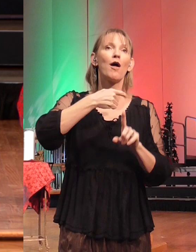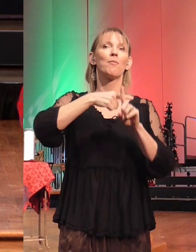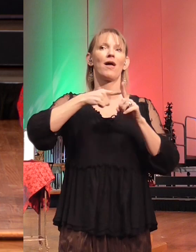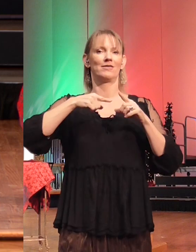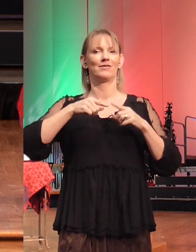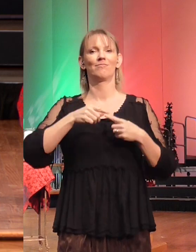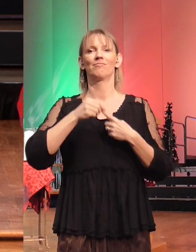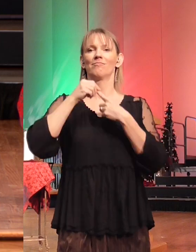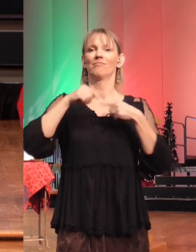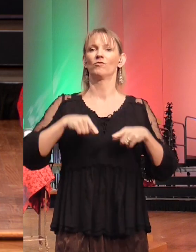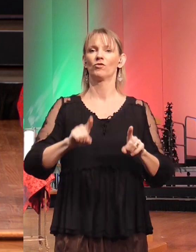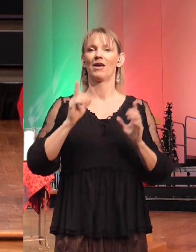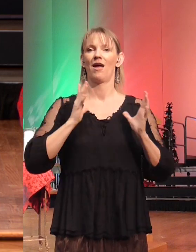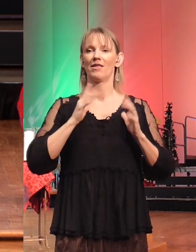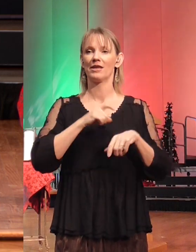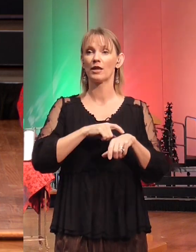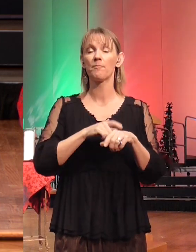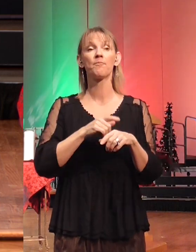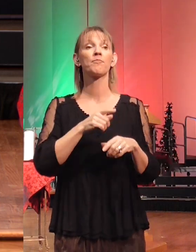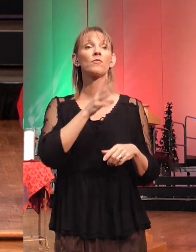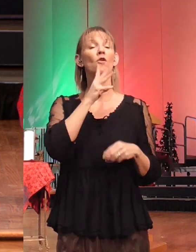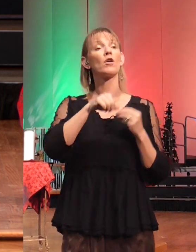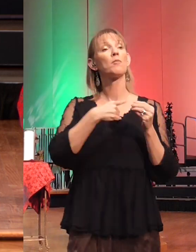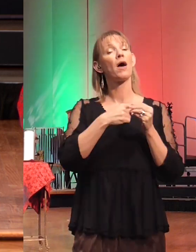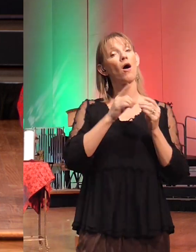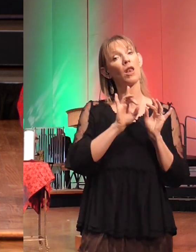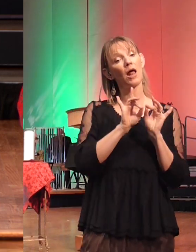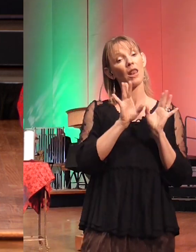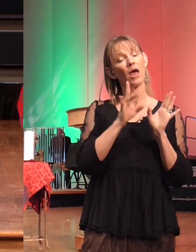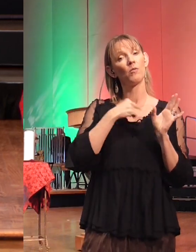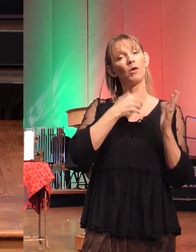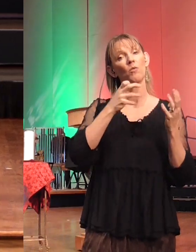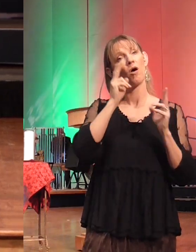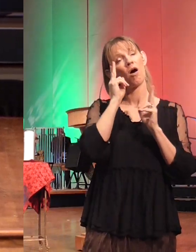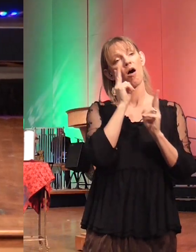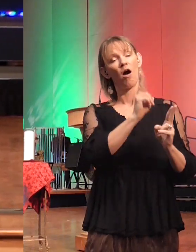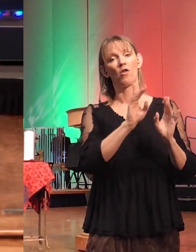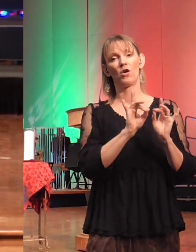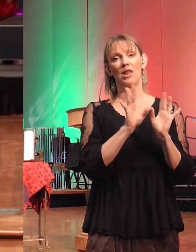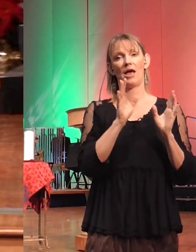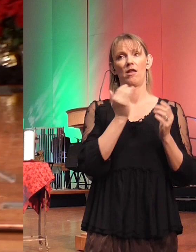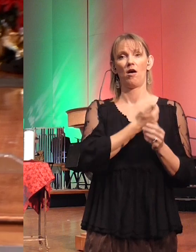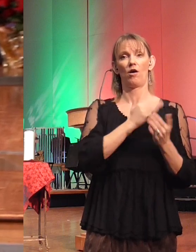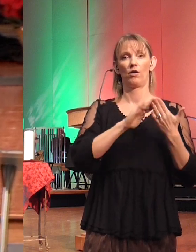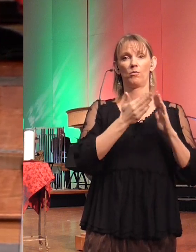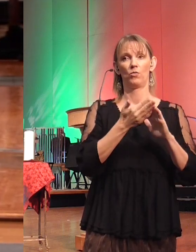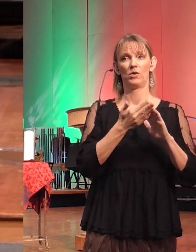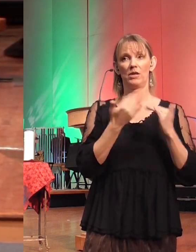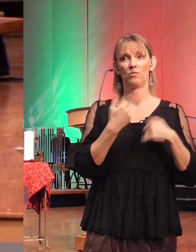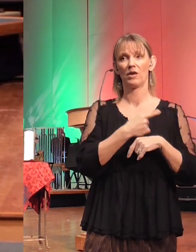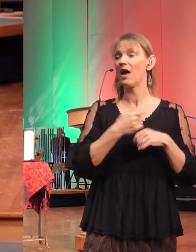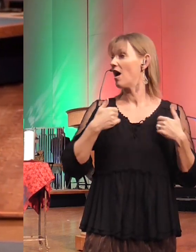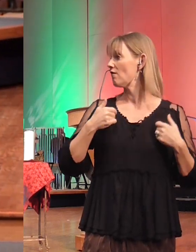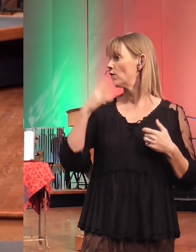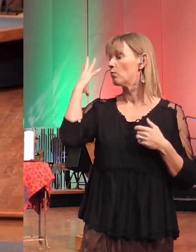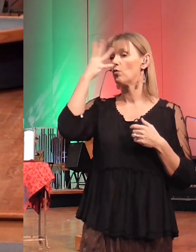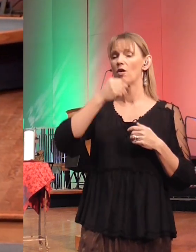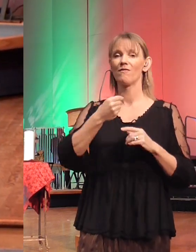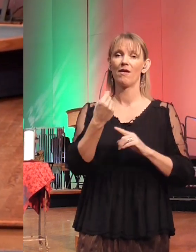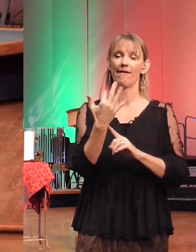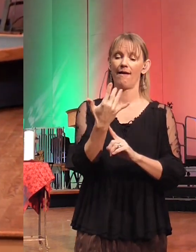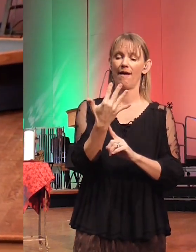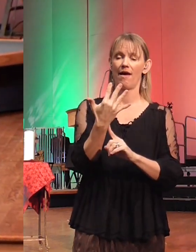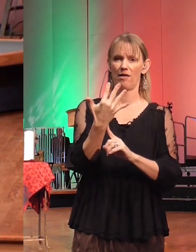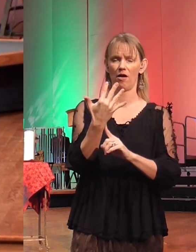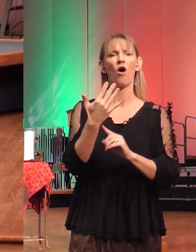thank you for doing that. And speaking of a light, we want to honor a light in our community today. We have this beautiful candle. This is a